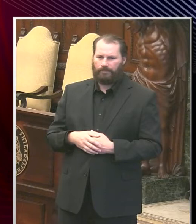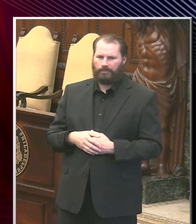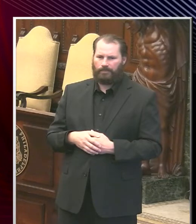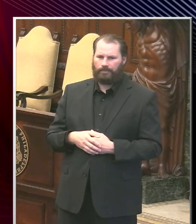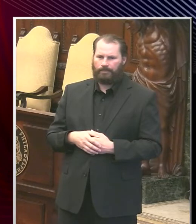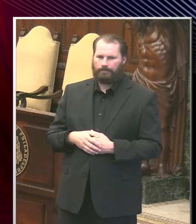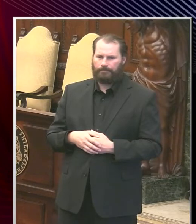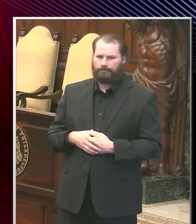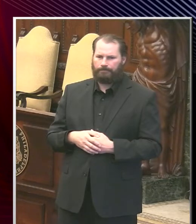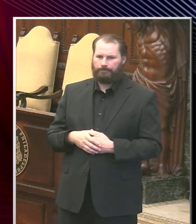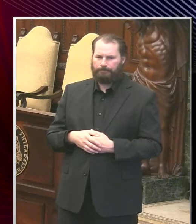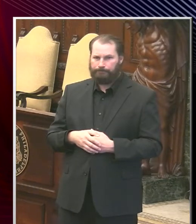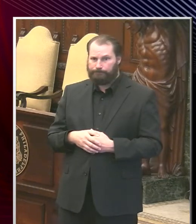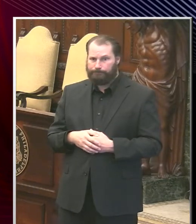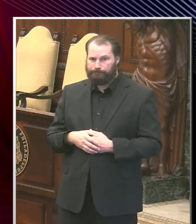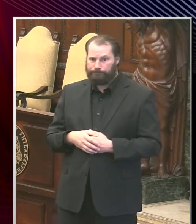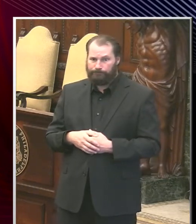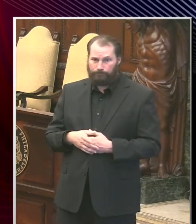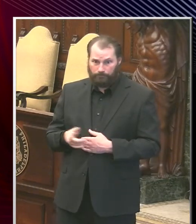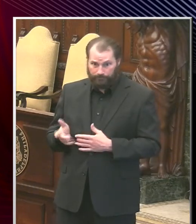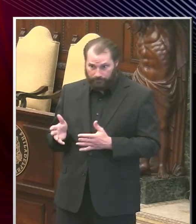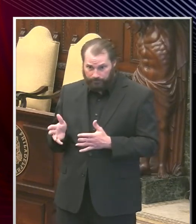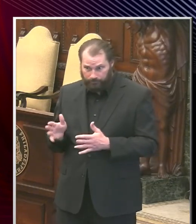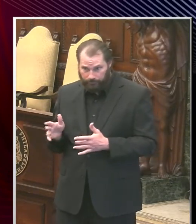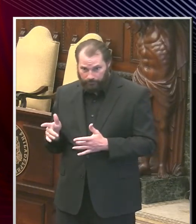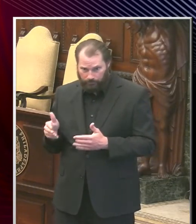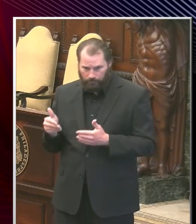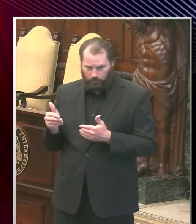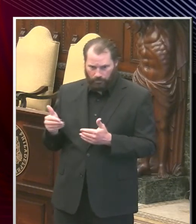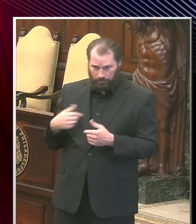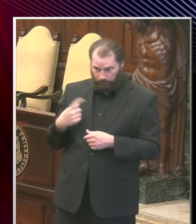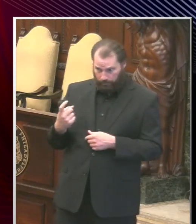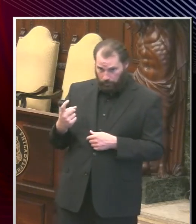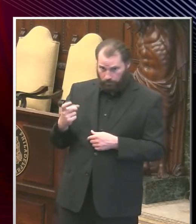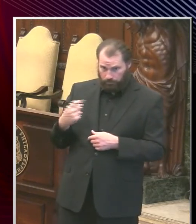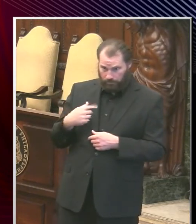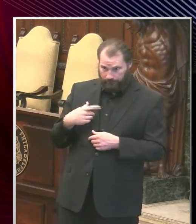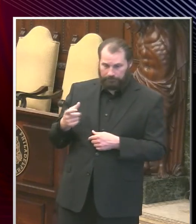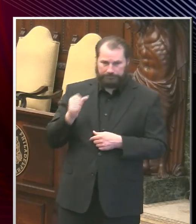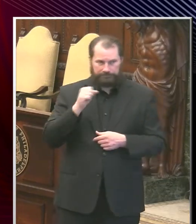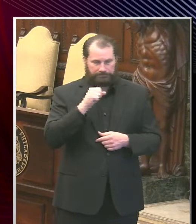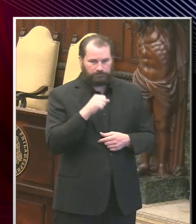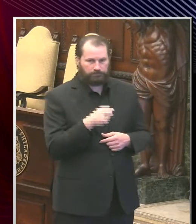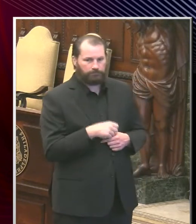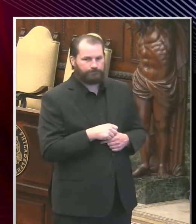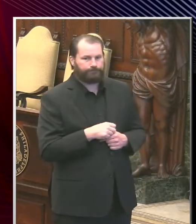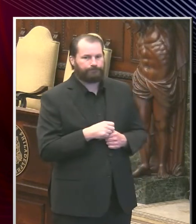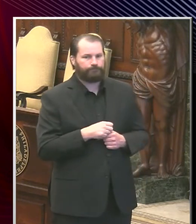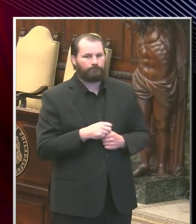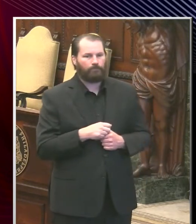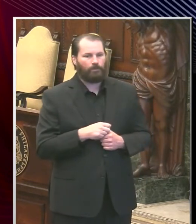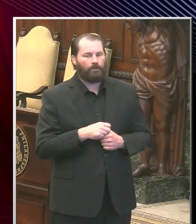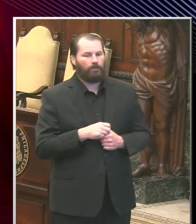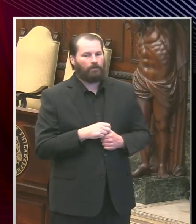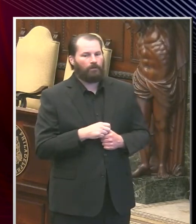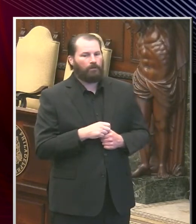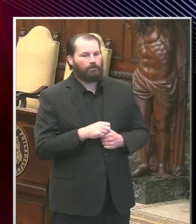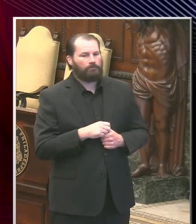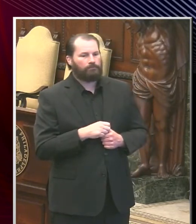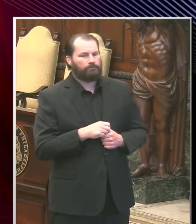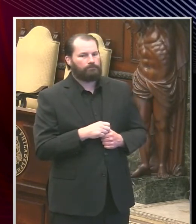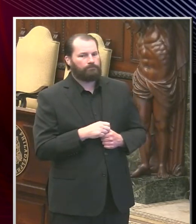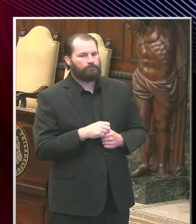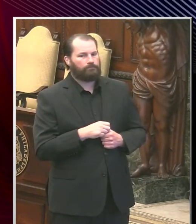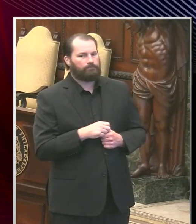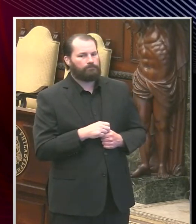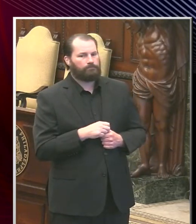Jacqueline, you are, there you go. Go ahead. There we go. Have one more. Yes. So, Brian, are you guys going to be changing where any of that money's